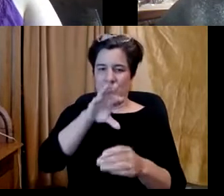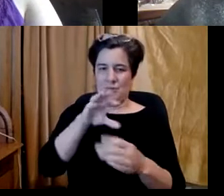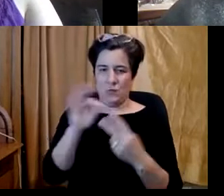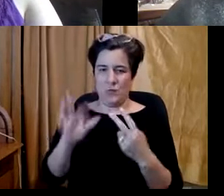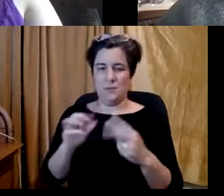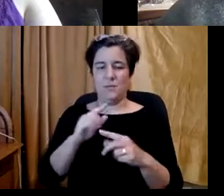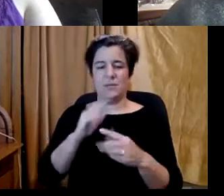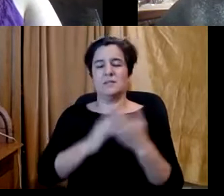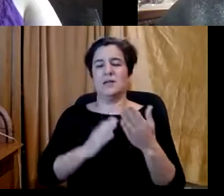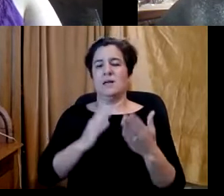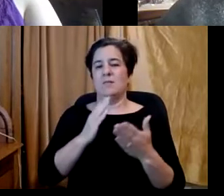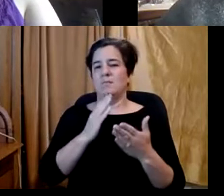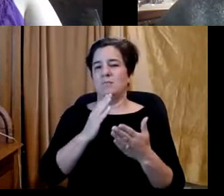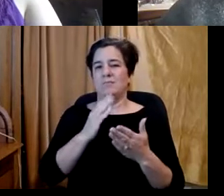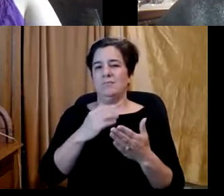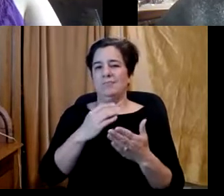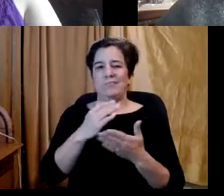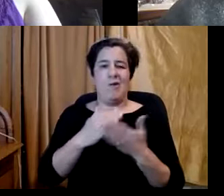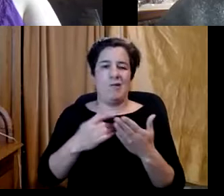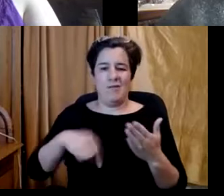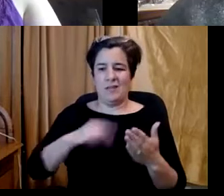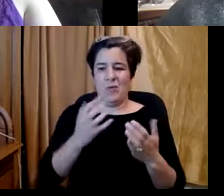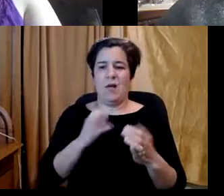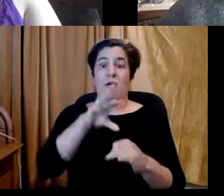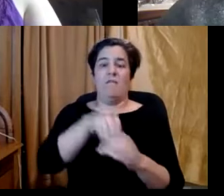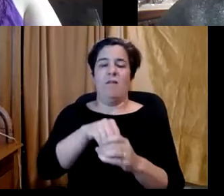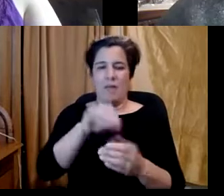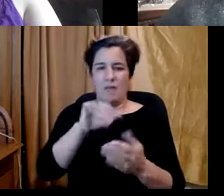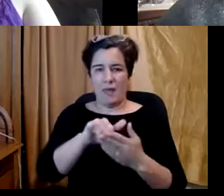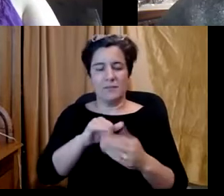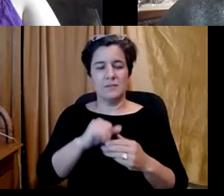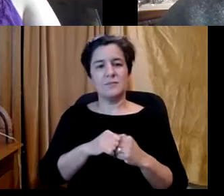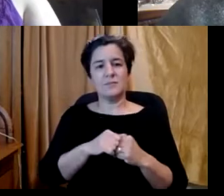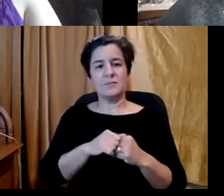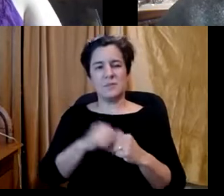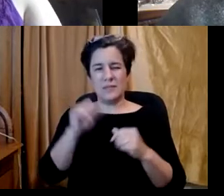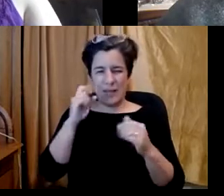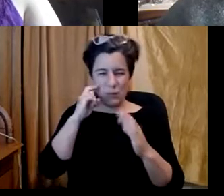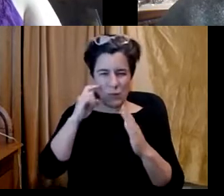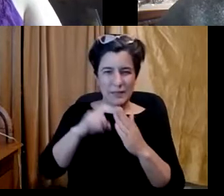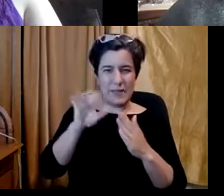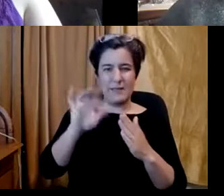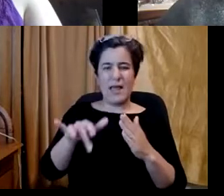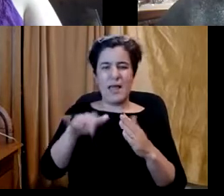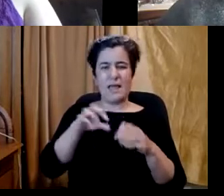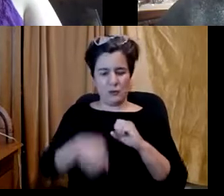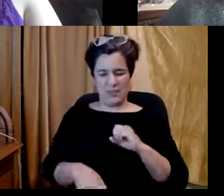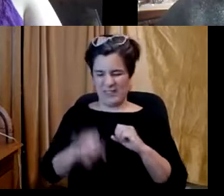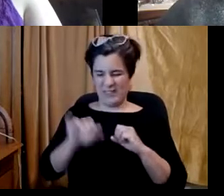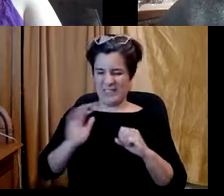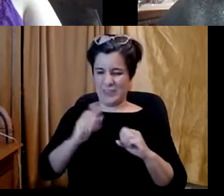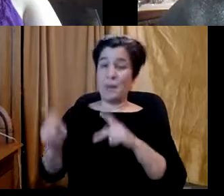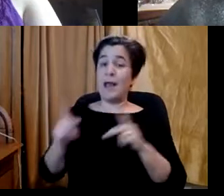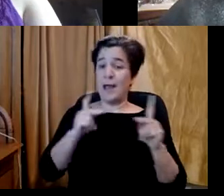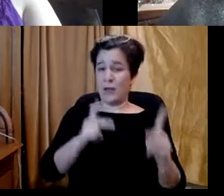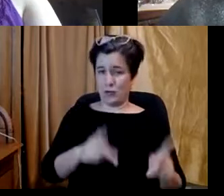us wants to jump in and wants to play. And when we can find that and grieve that that's been our pattern, typically grieve that that